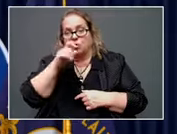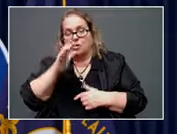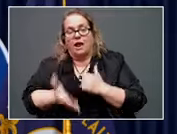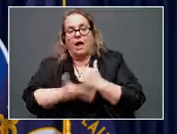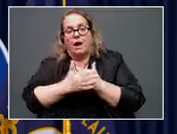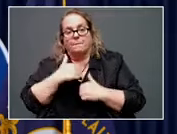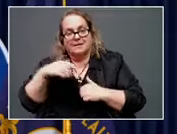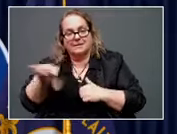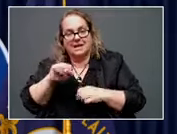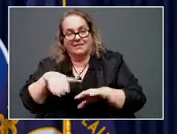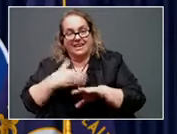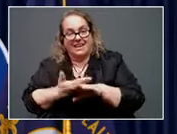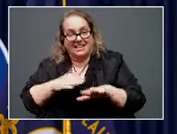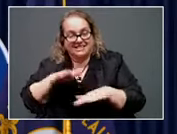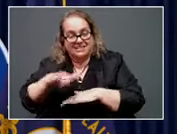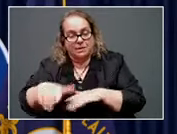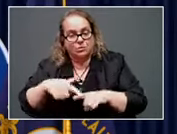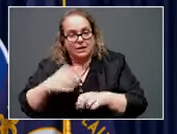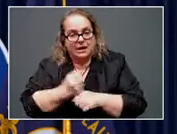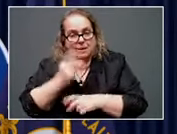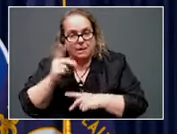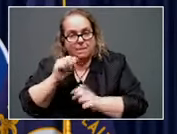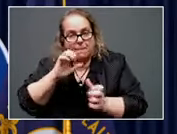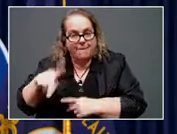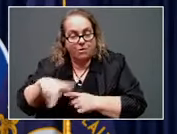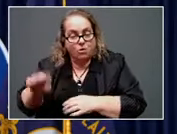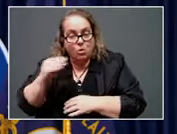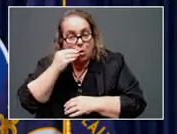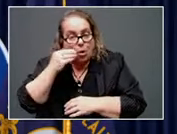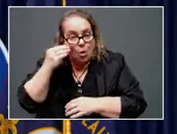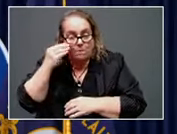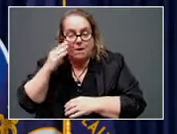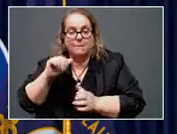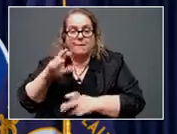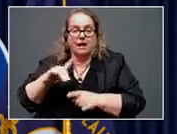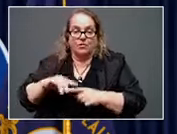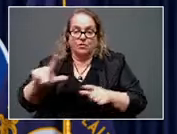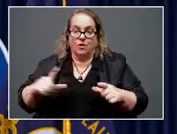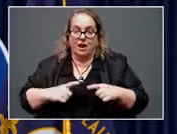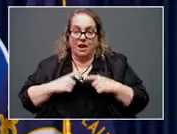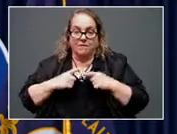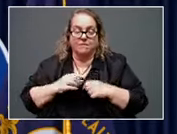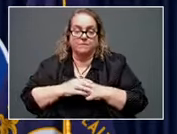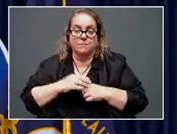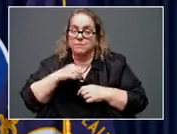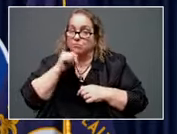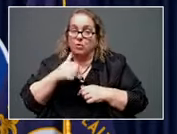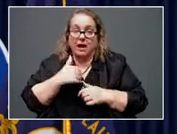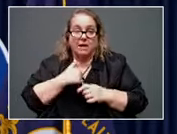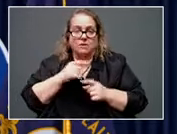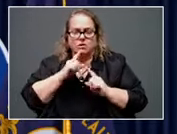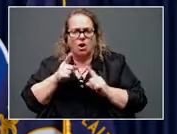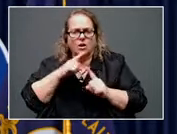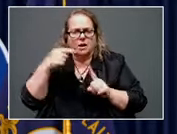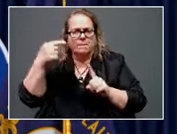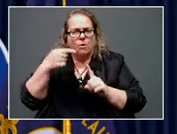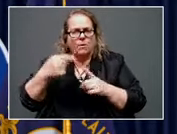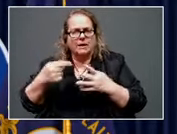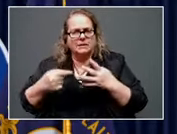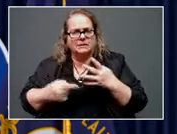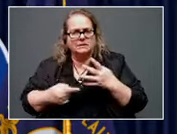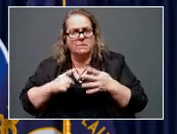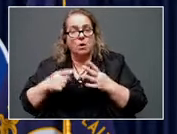back into their home and into their lives. I don't have the talking points in front of me on it, but we also